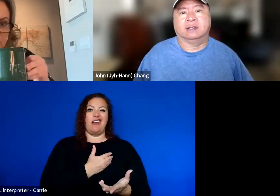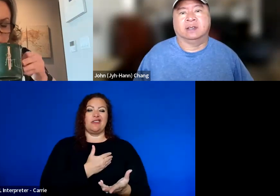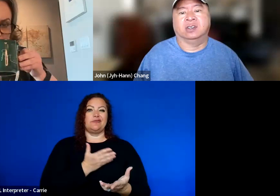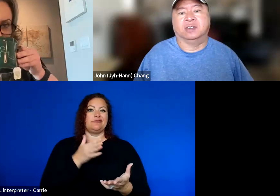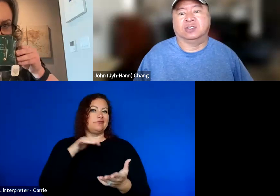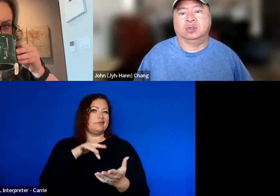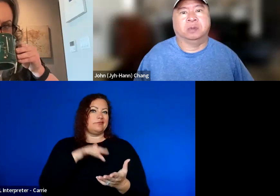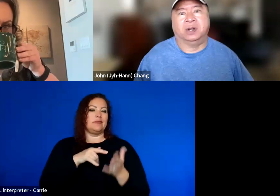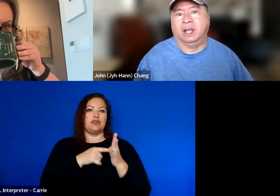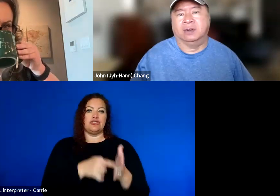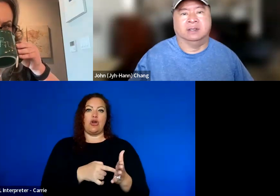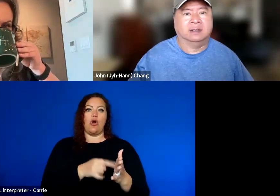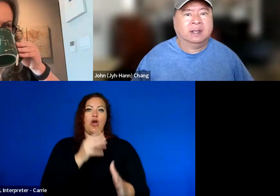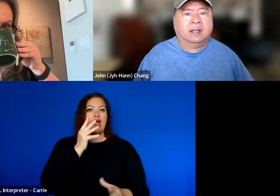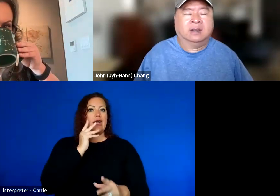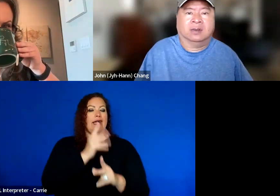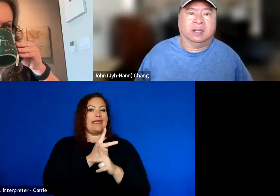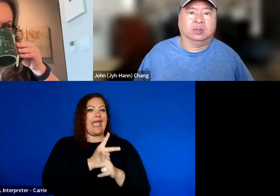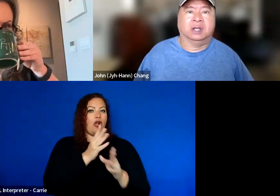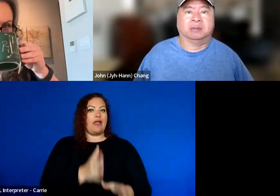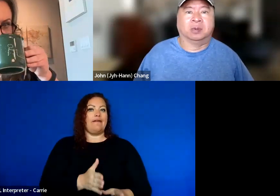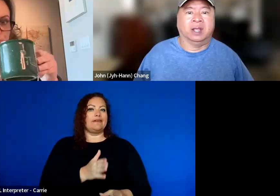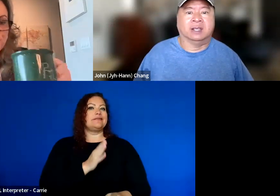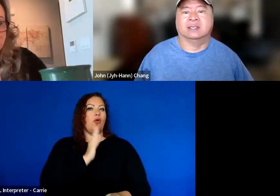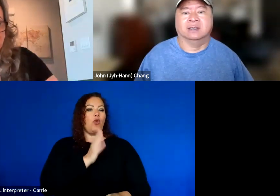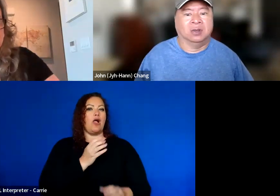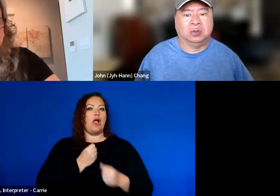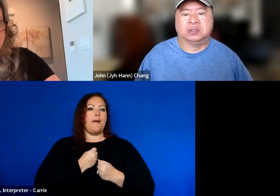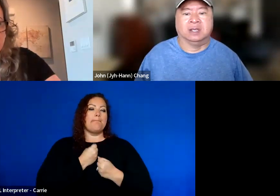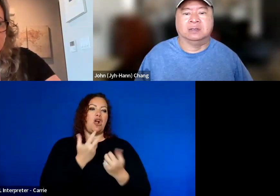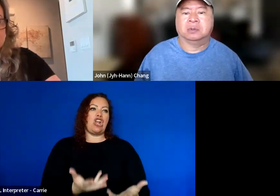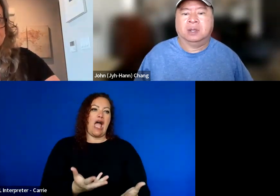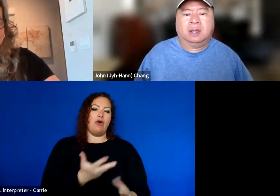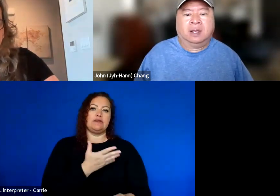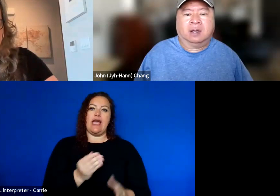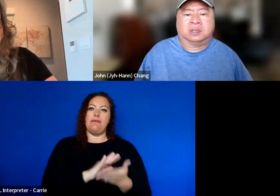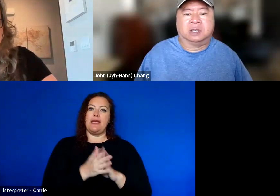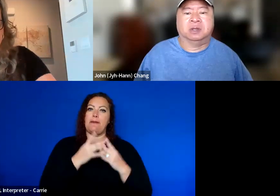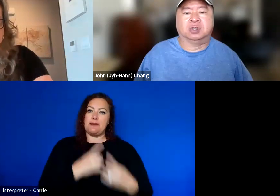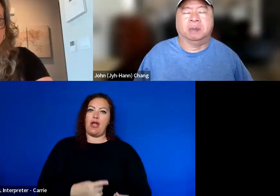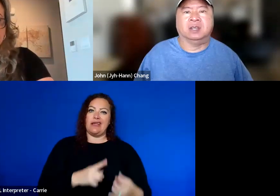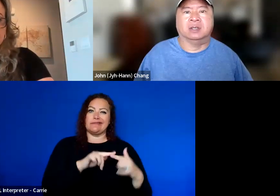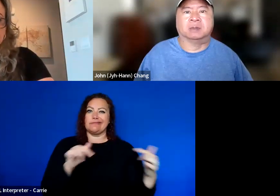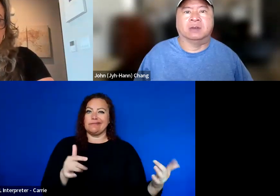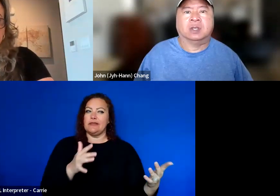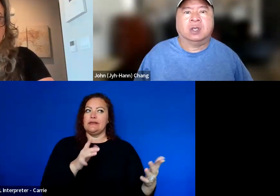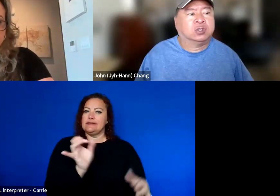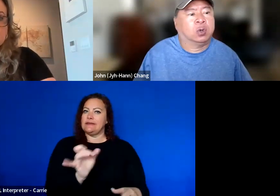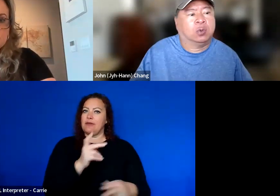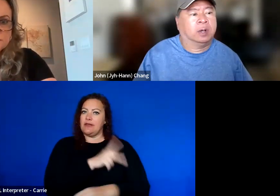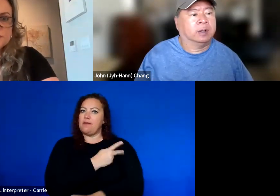that caregivers do burn out, and do get depressed and all those things, right. similar to the patient